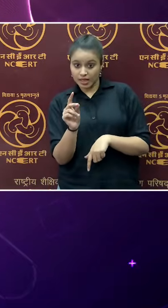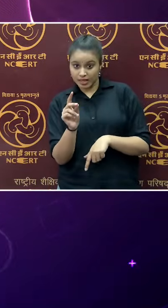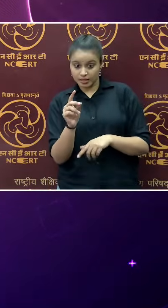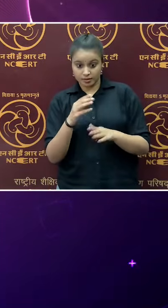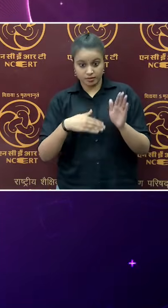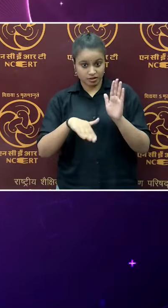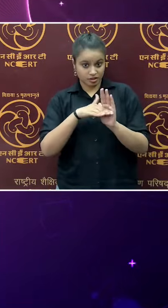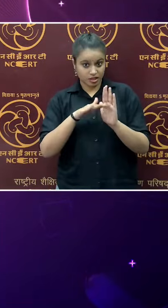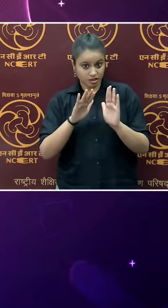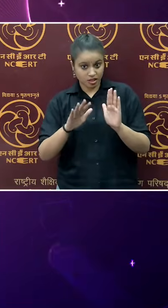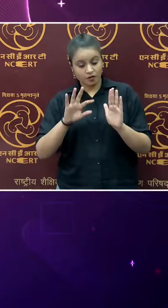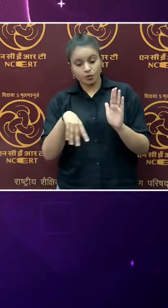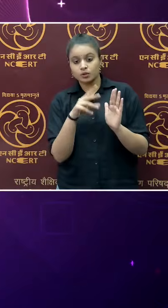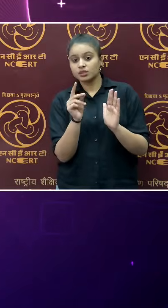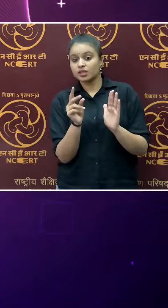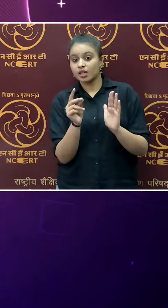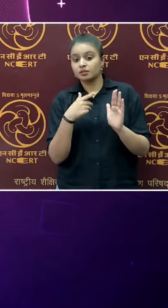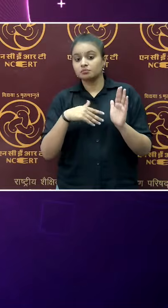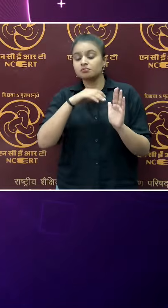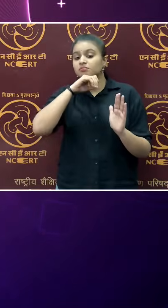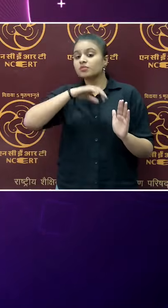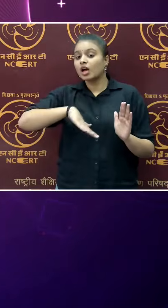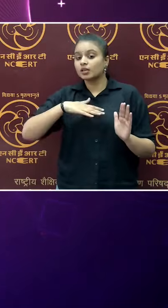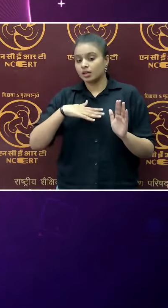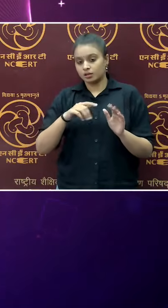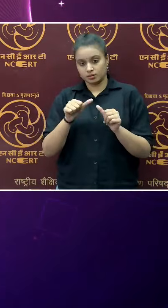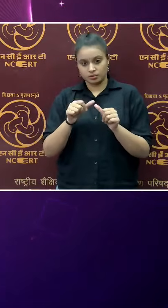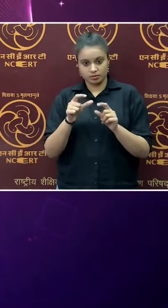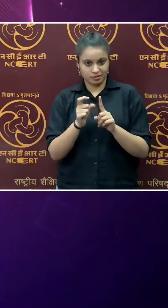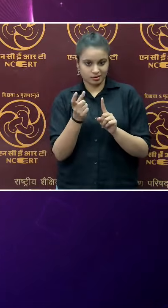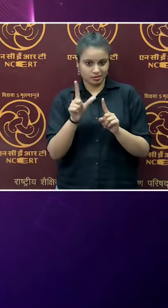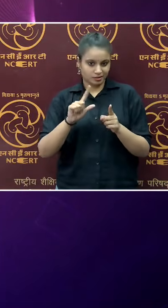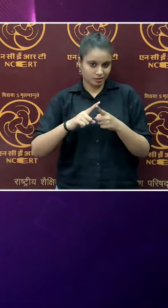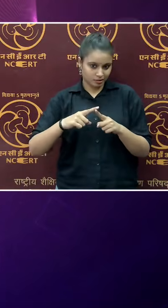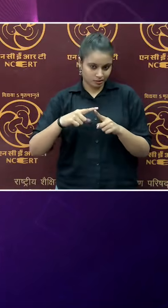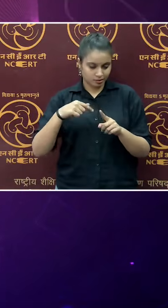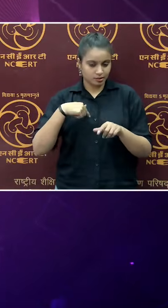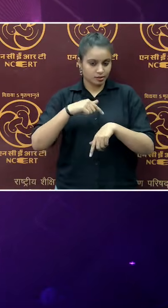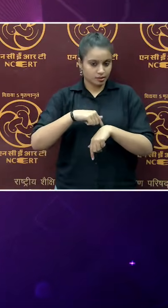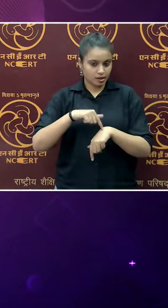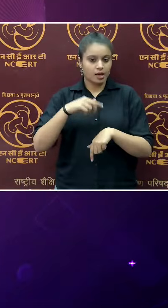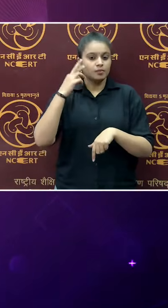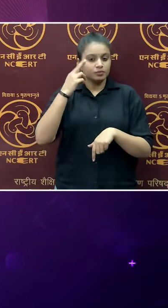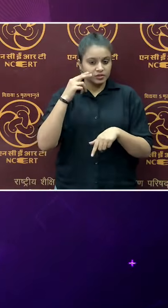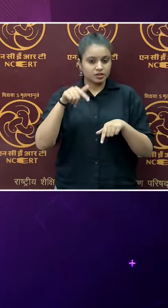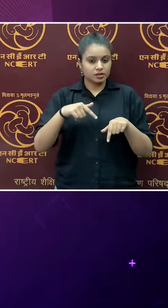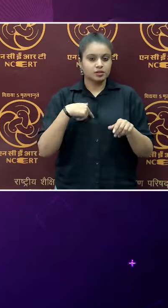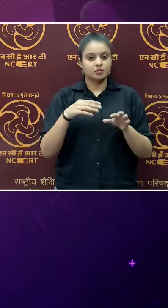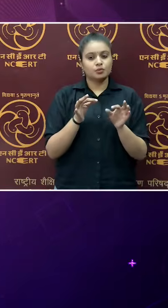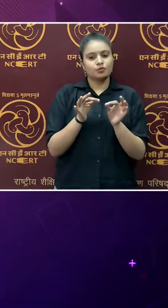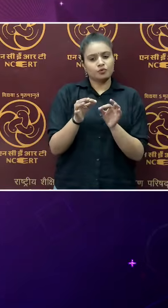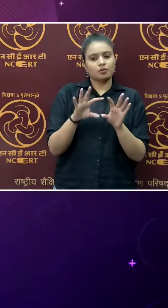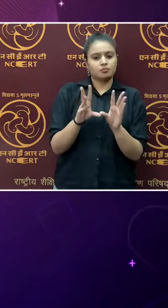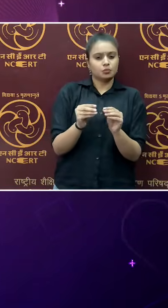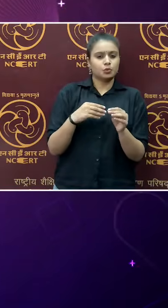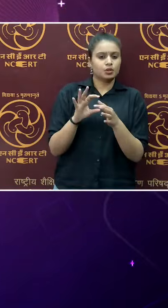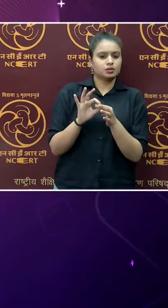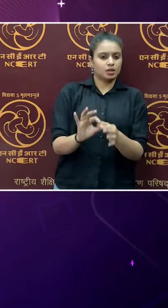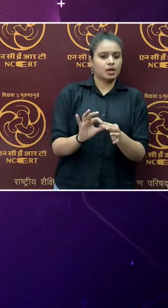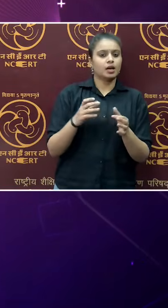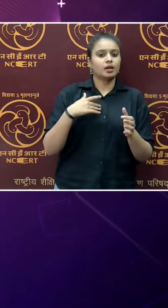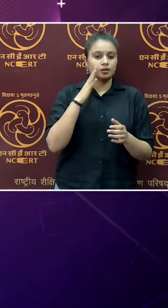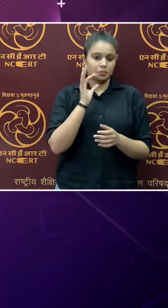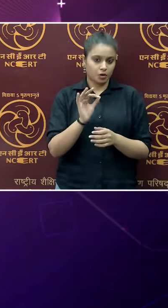the setting into the adulthood period. So therefore, this is a very formative stage for the adult